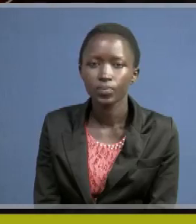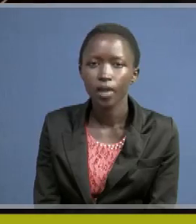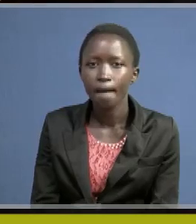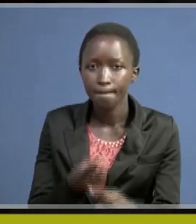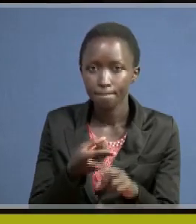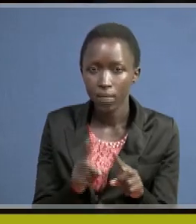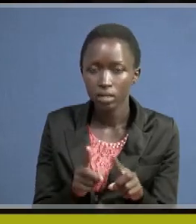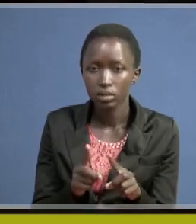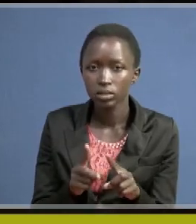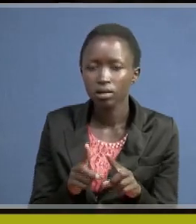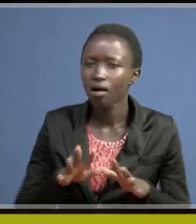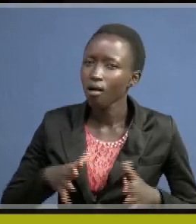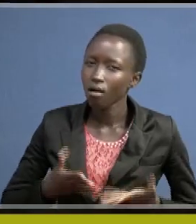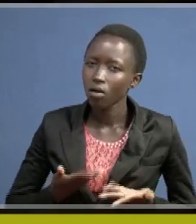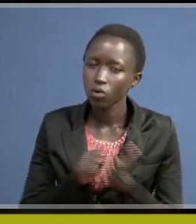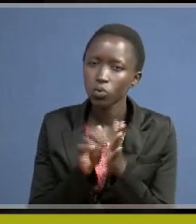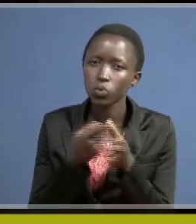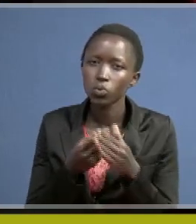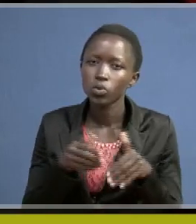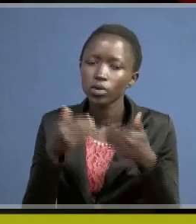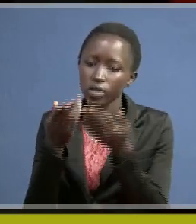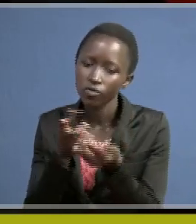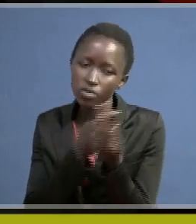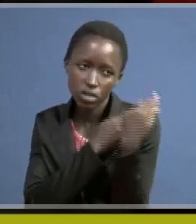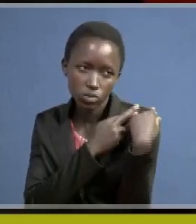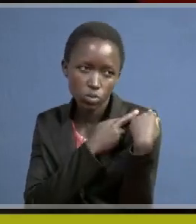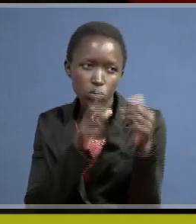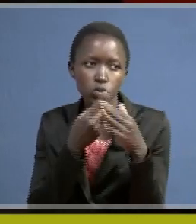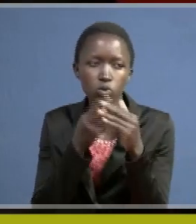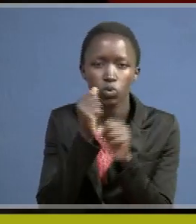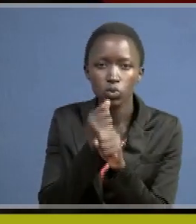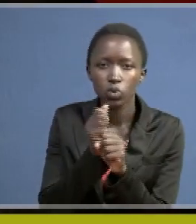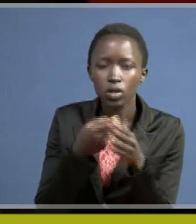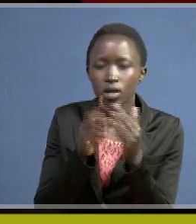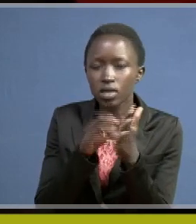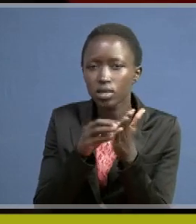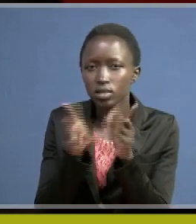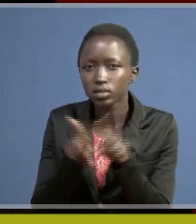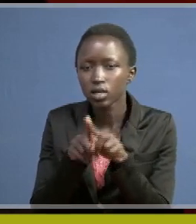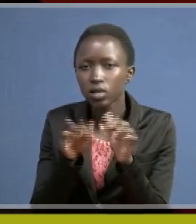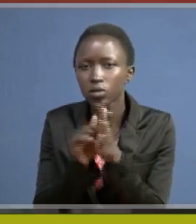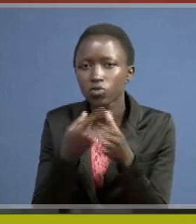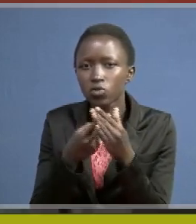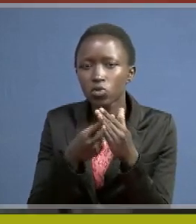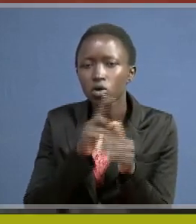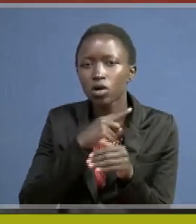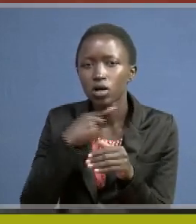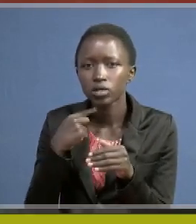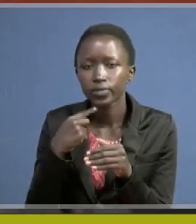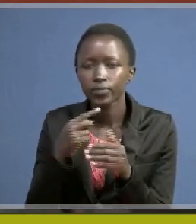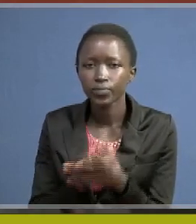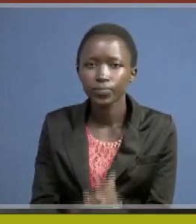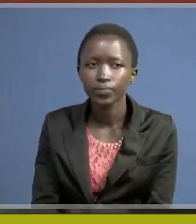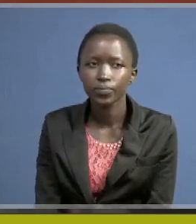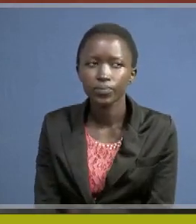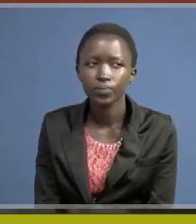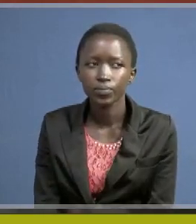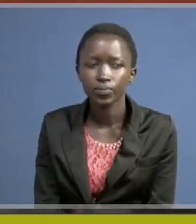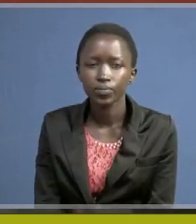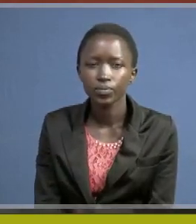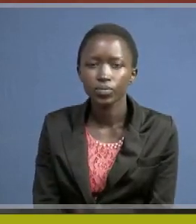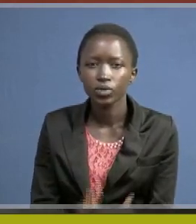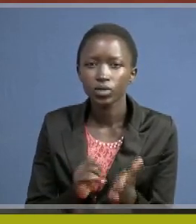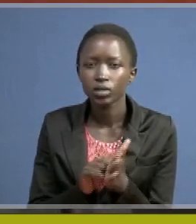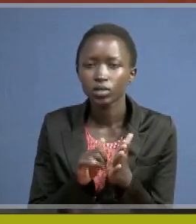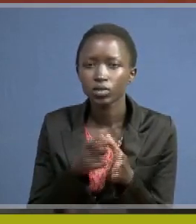Lakini je, ni vipi anatunukiwa jukumu la kushughulikia kesi kama hizi za uhalifu na mauaji? And the